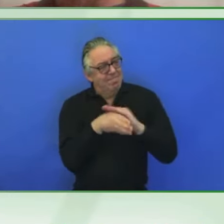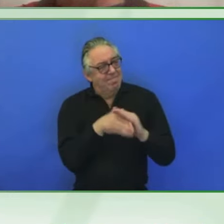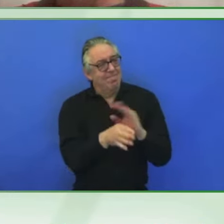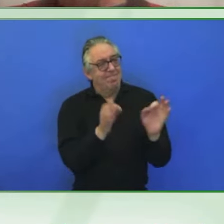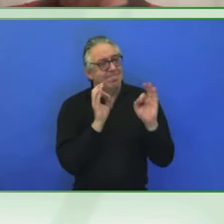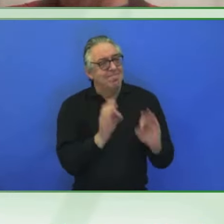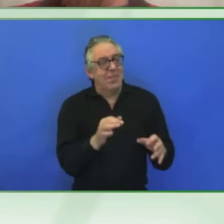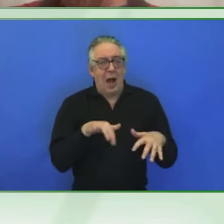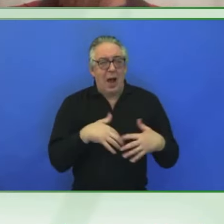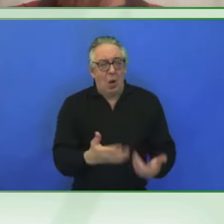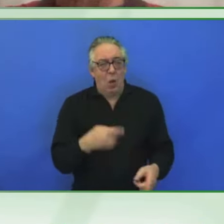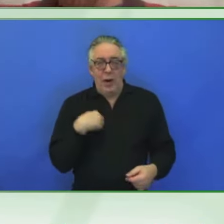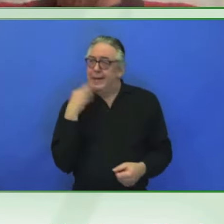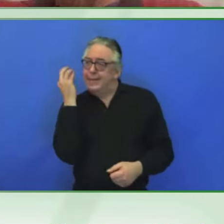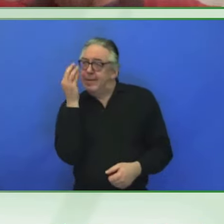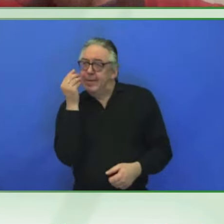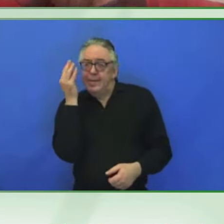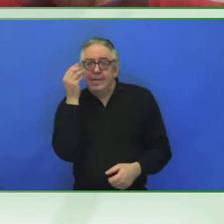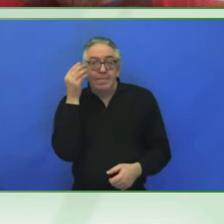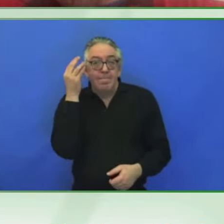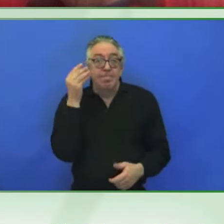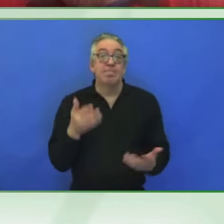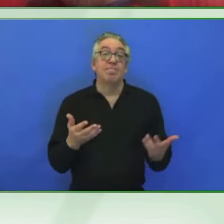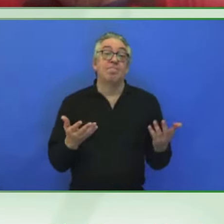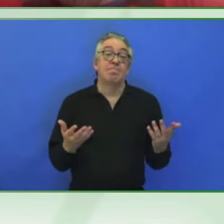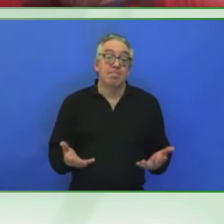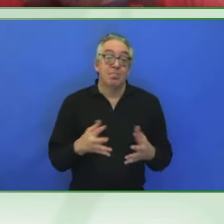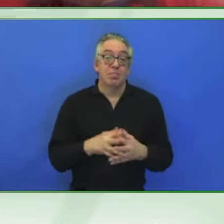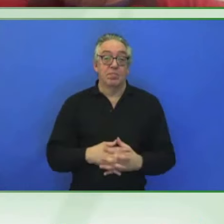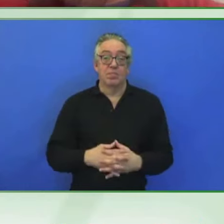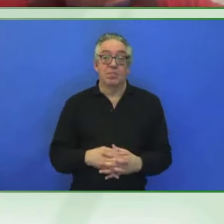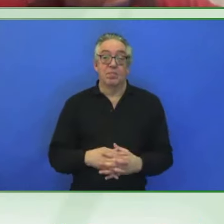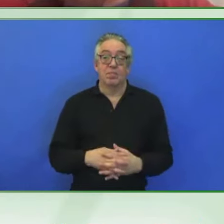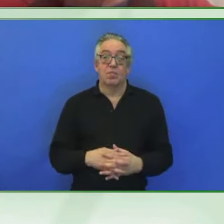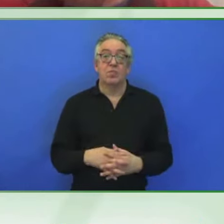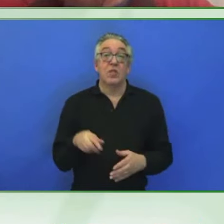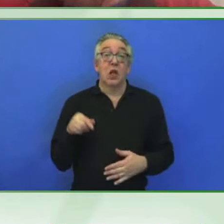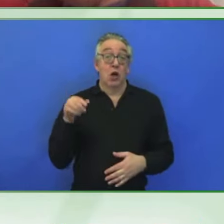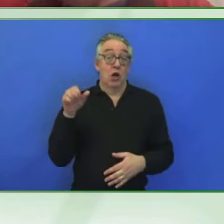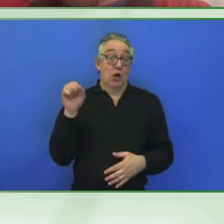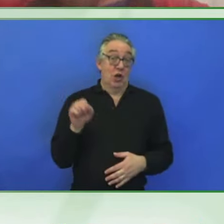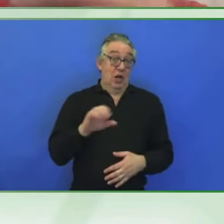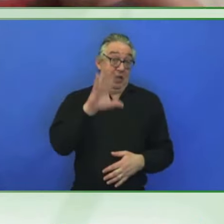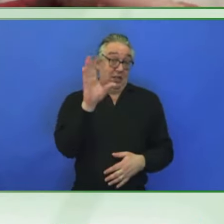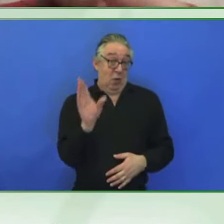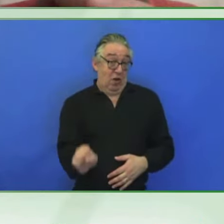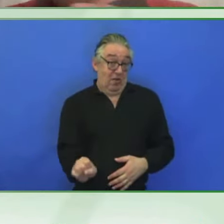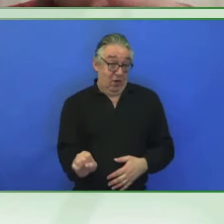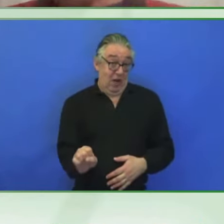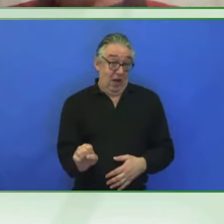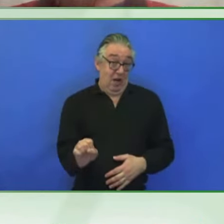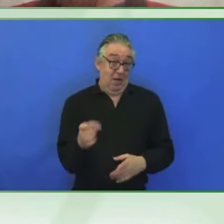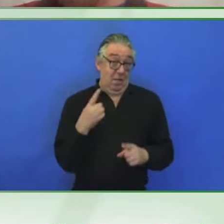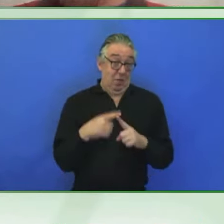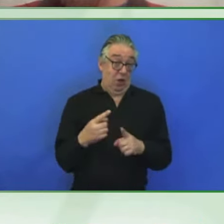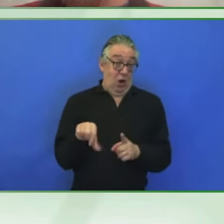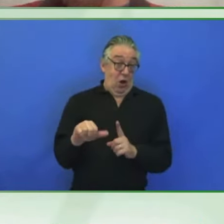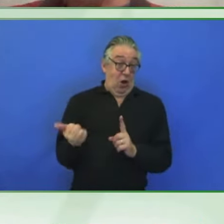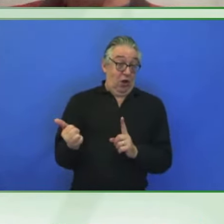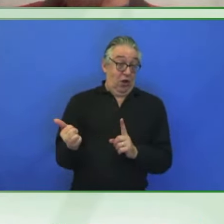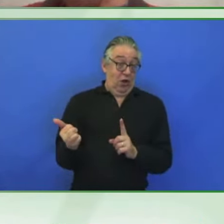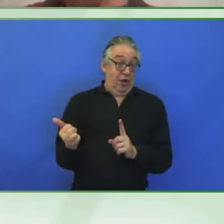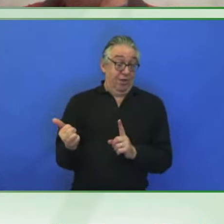Now, what has happened is in South Africa and indeed many other developing countries, the whole environment has